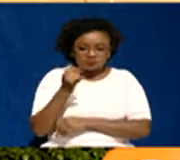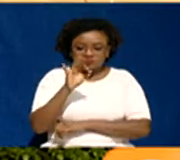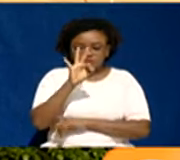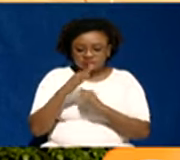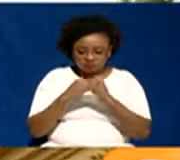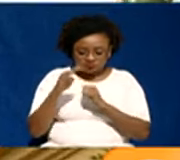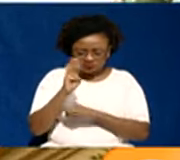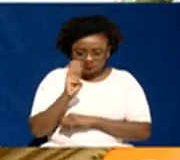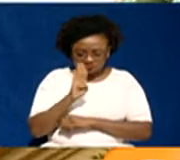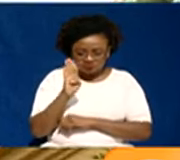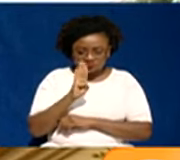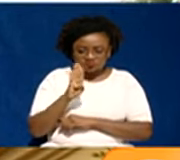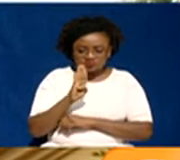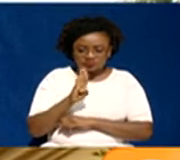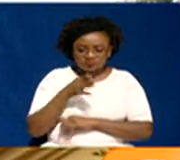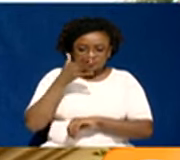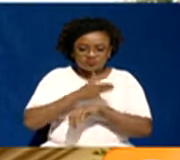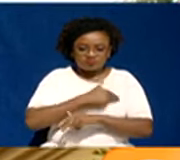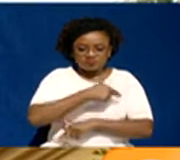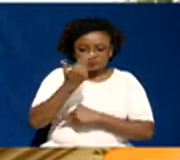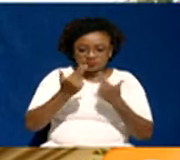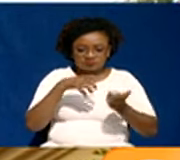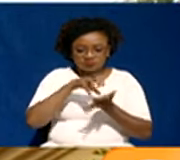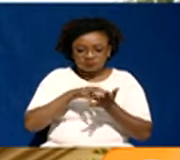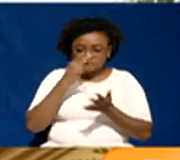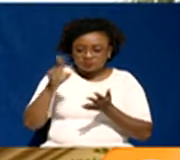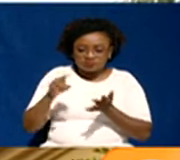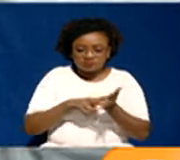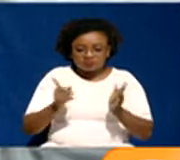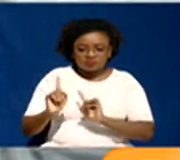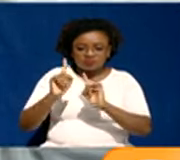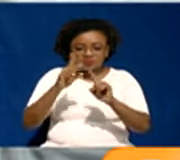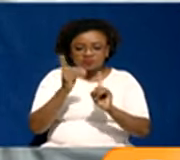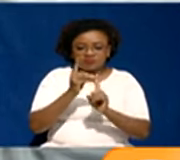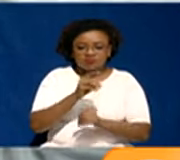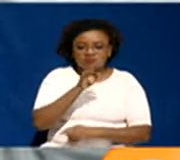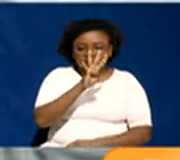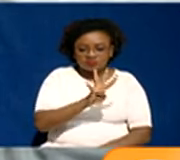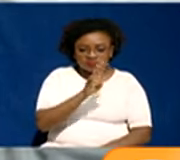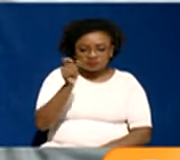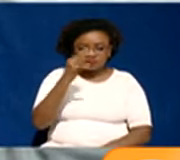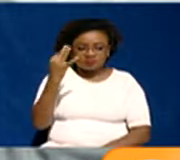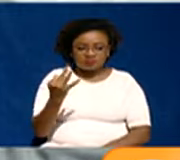billion fake arms case after he failed to show up on March 4th when the matter came up for hearing